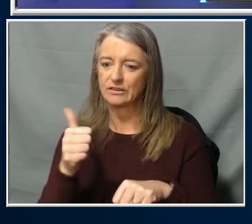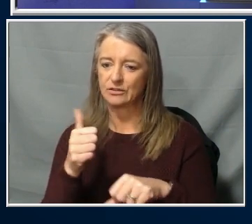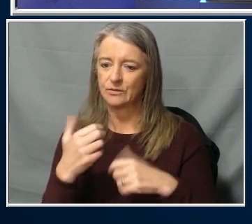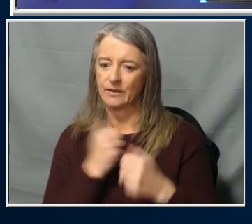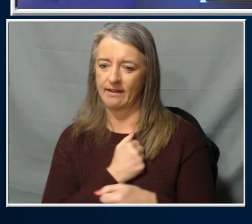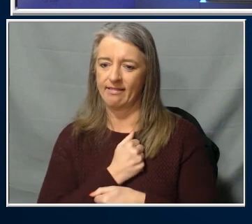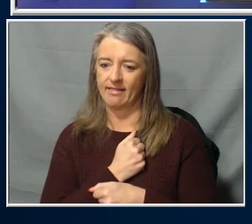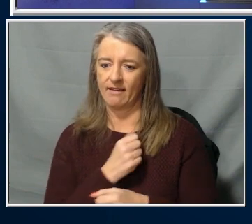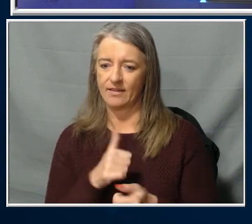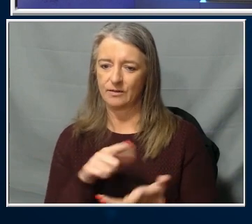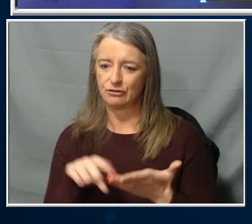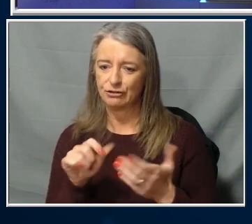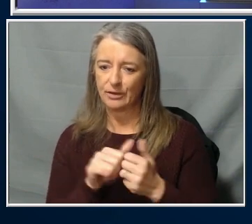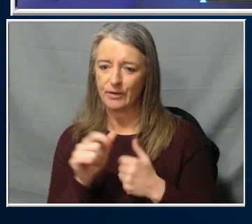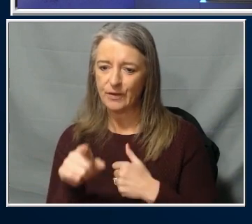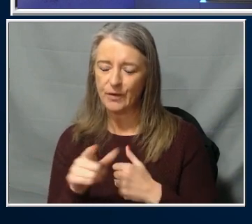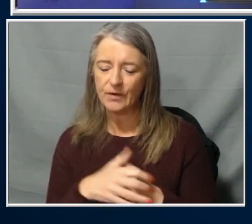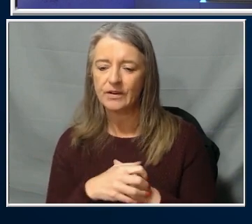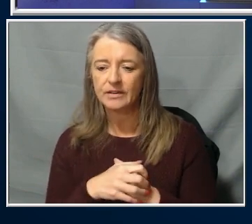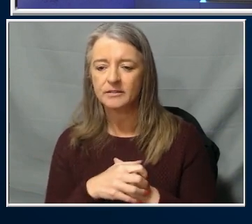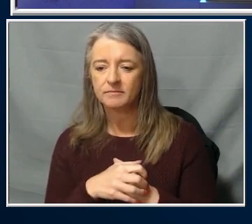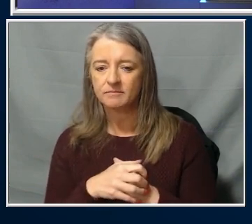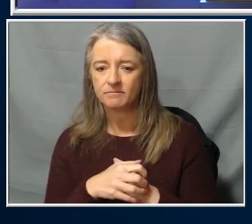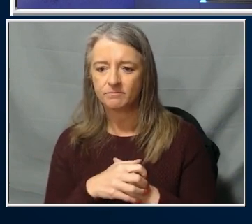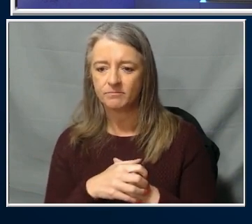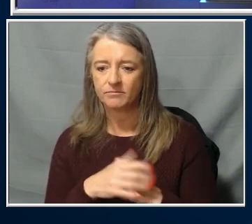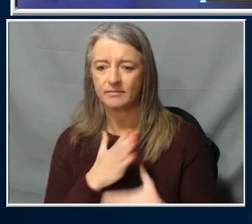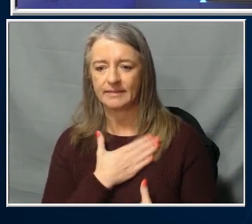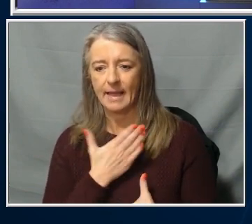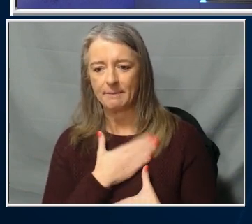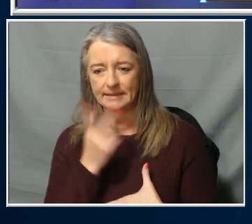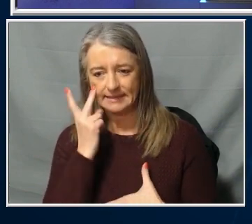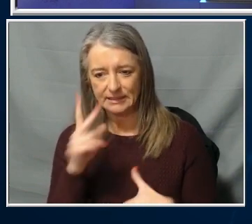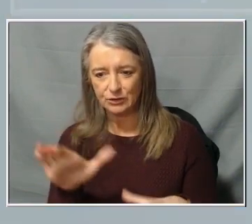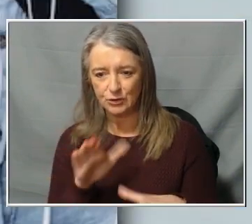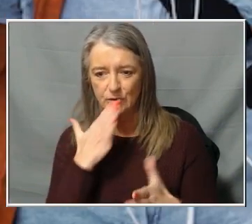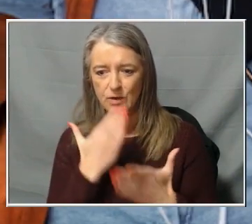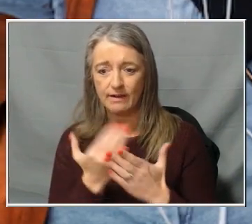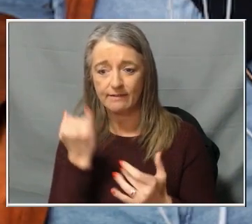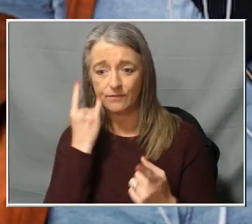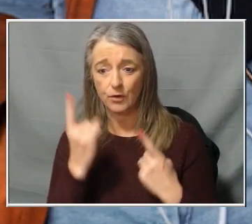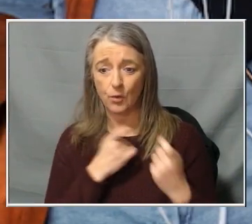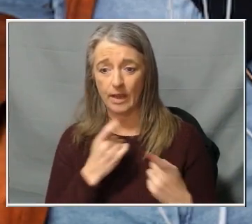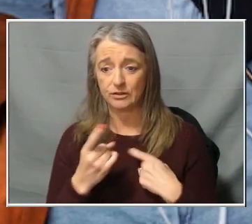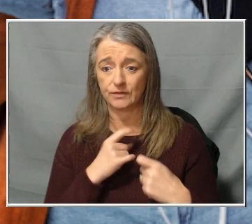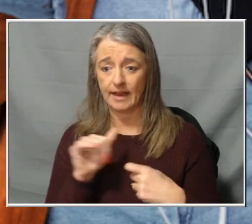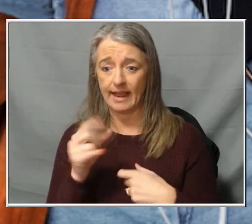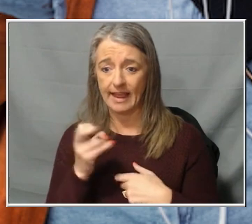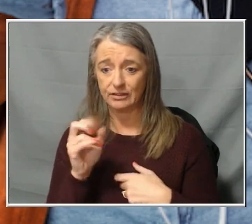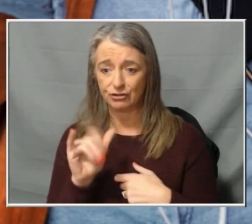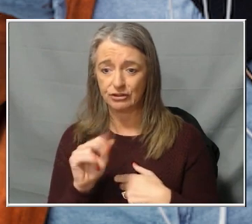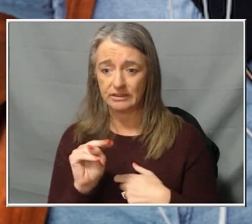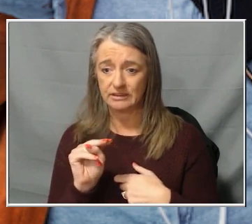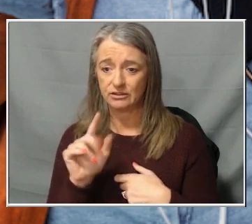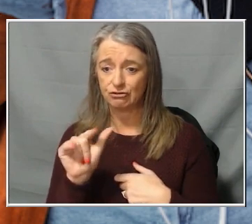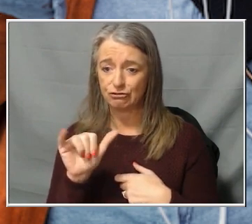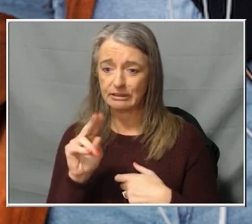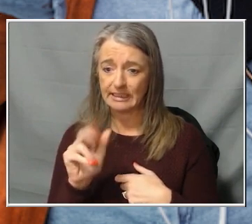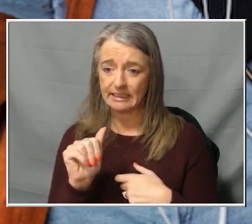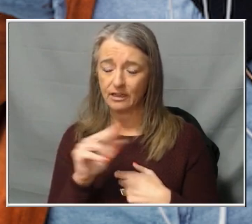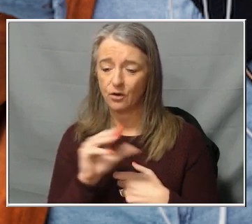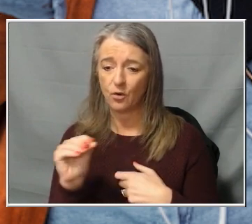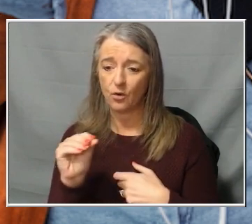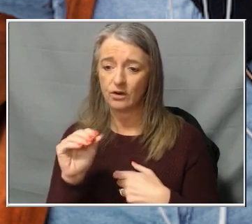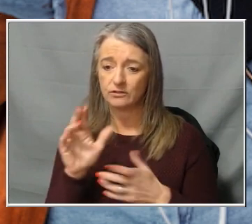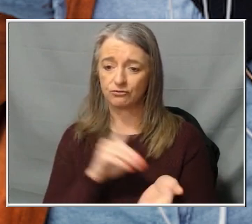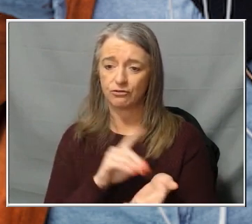wanted to check in with you, and we're just so glad to see you doing well. If you have questions for Ashlyn, Gina, or the doctors here, Dr. Ebersol or Dr. Reeves,